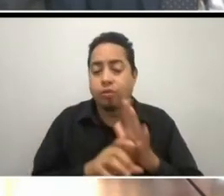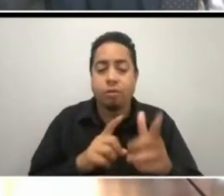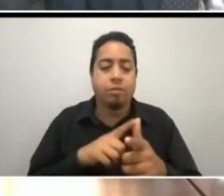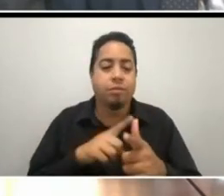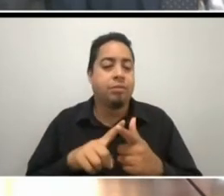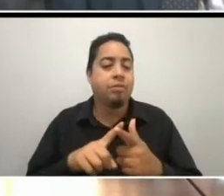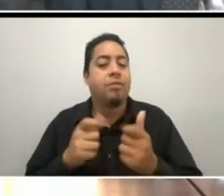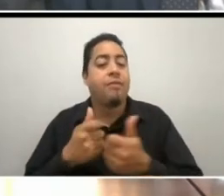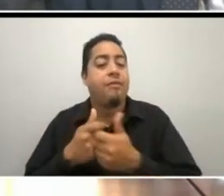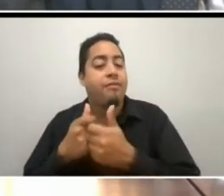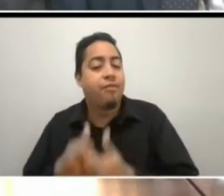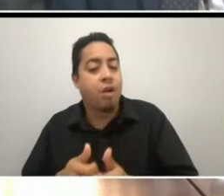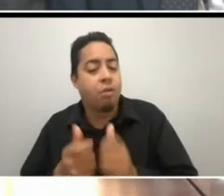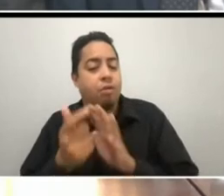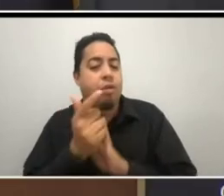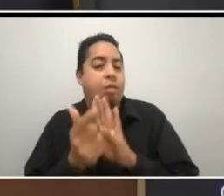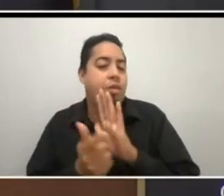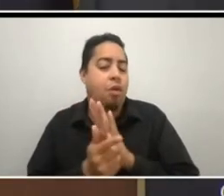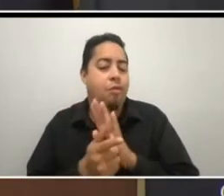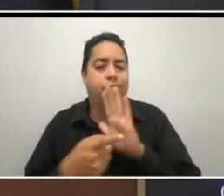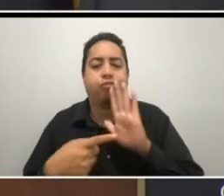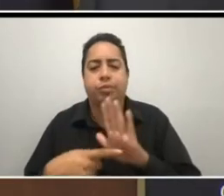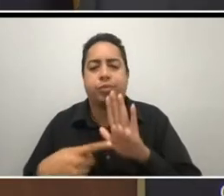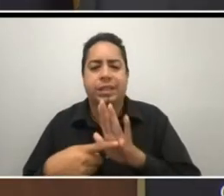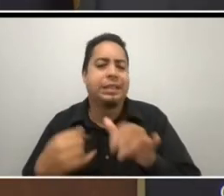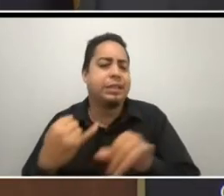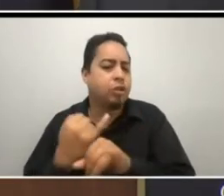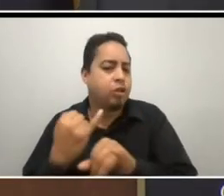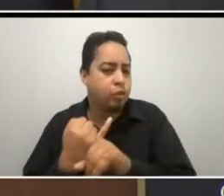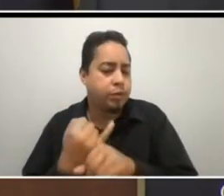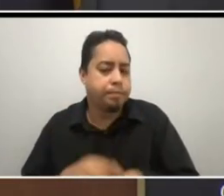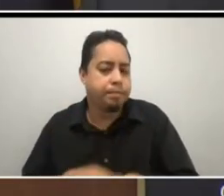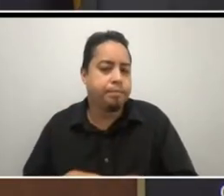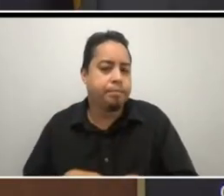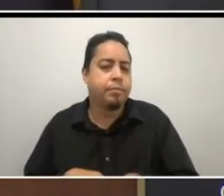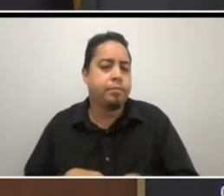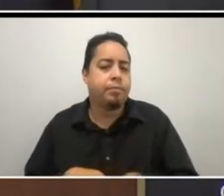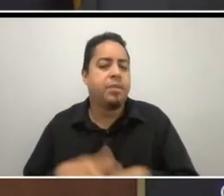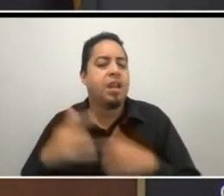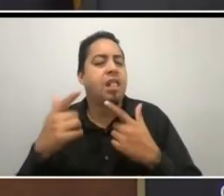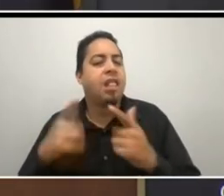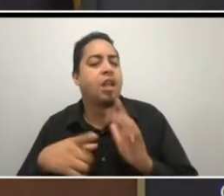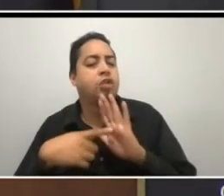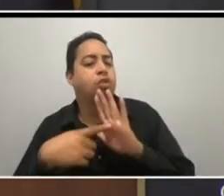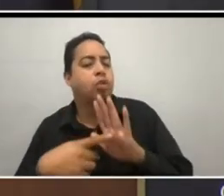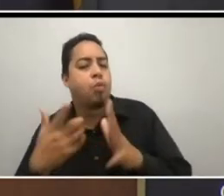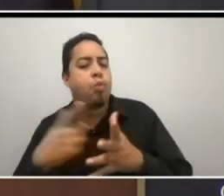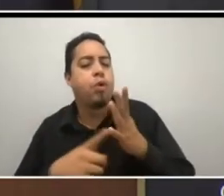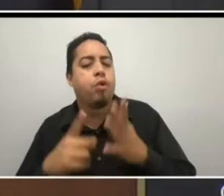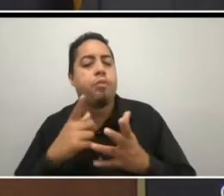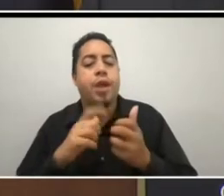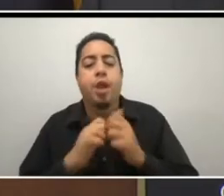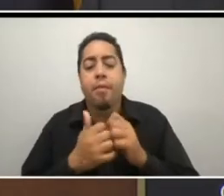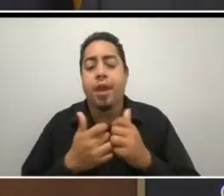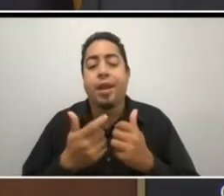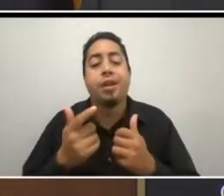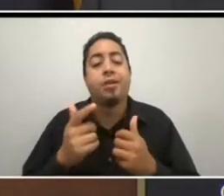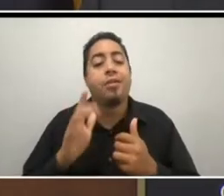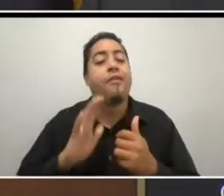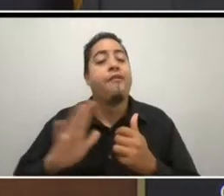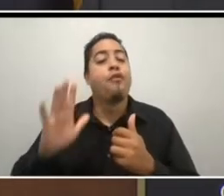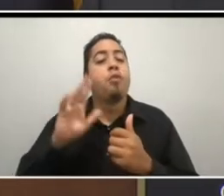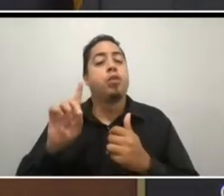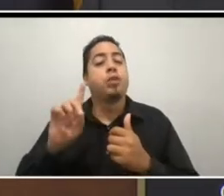the institutions held. Let's take a look at what you were competing with. This is the former president speaking in Georgia on December